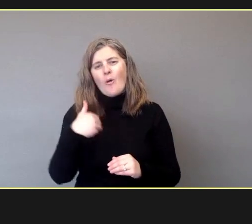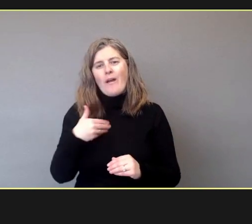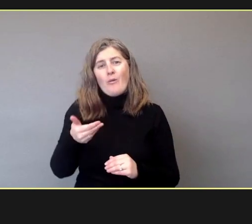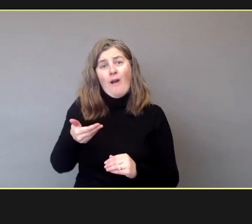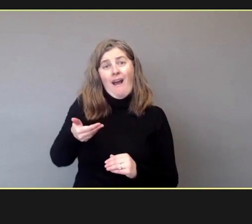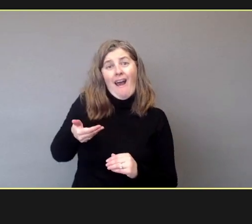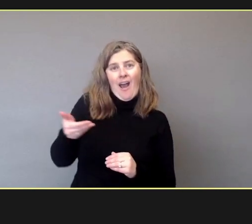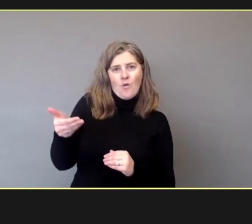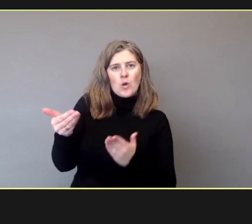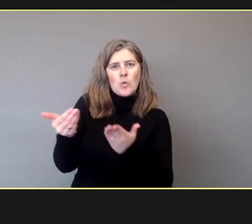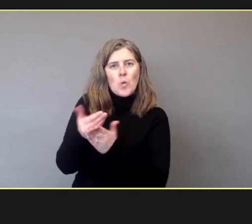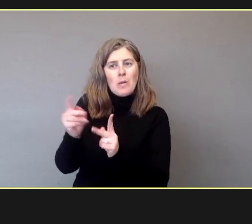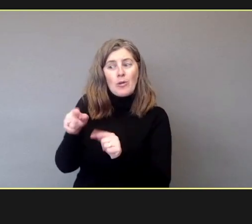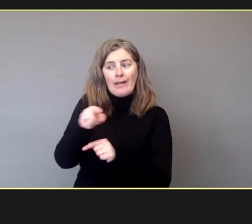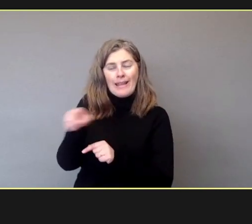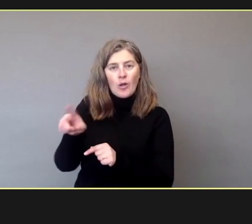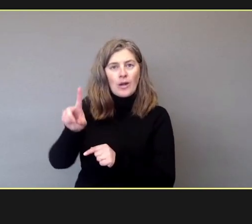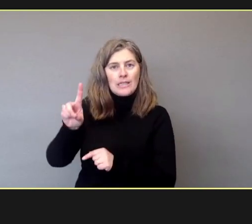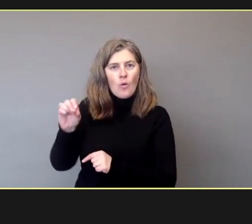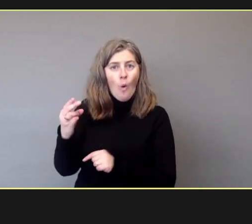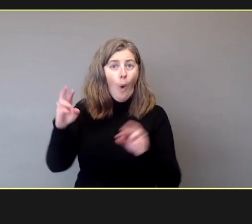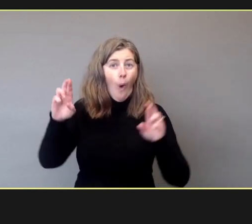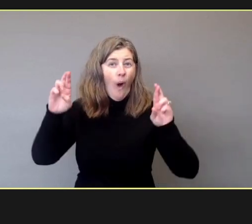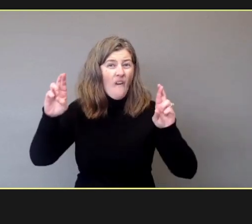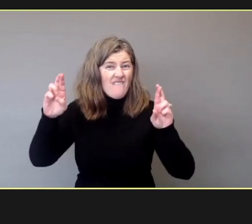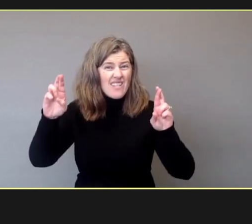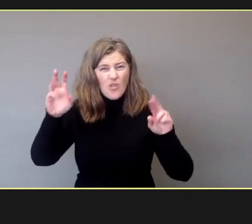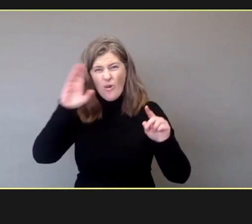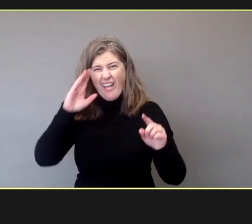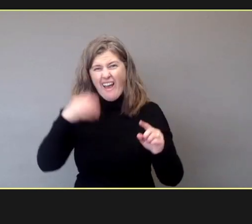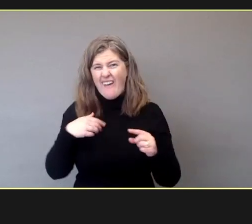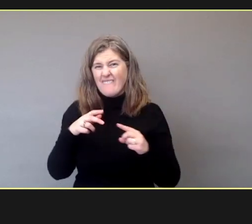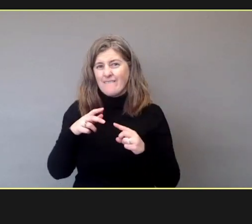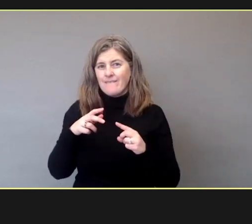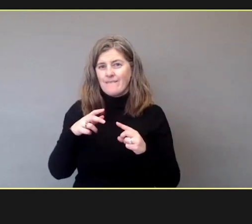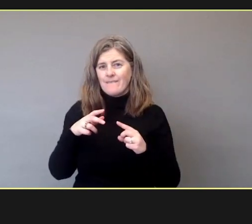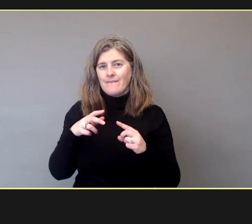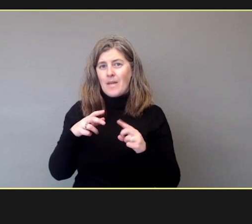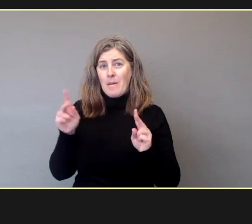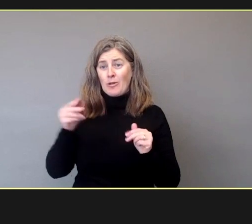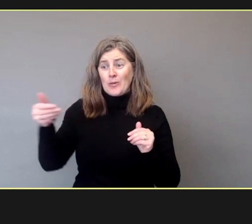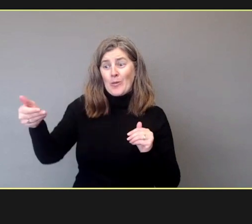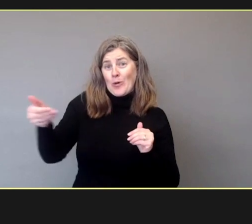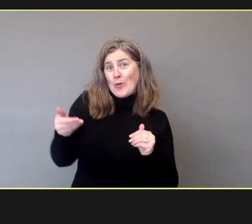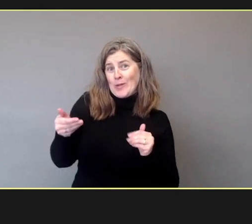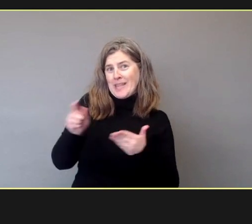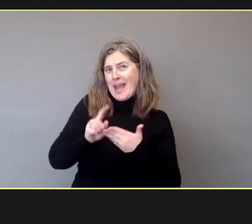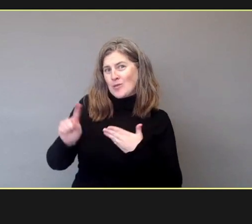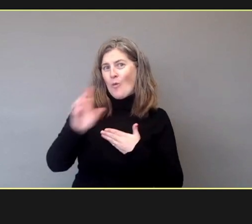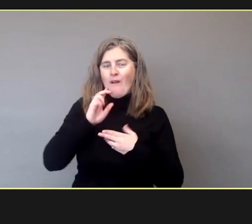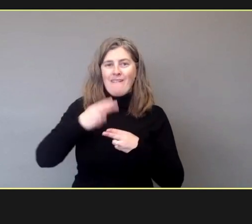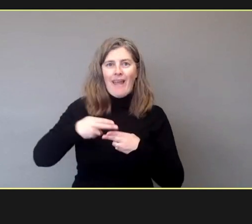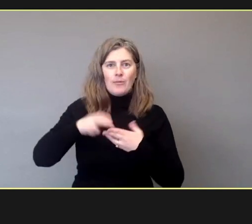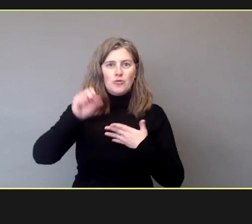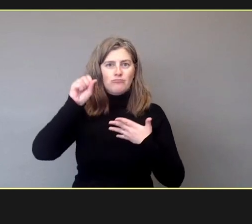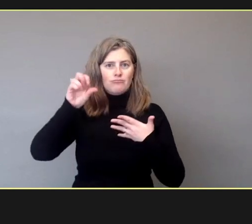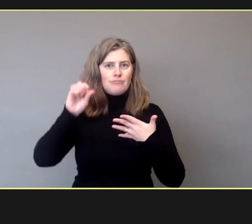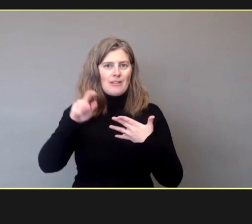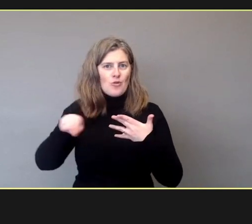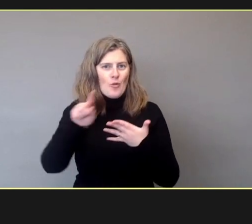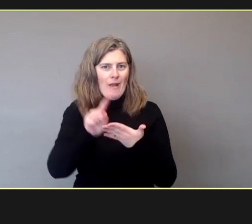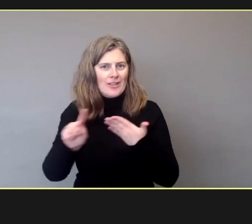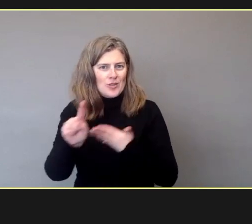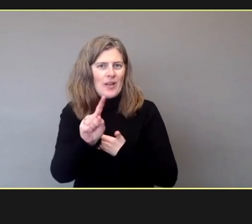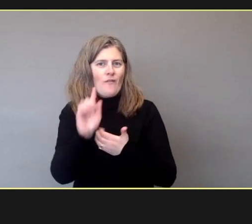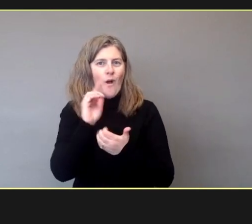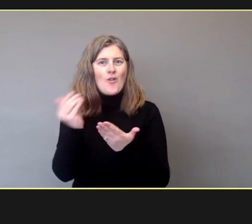at DOH. I'm hoping I'll have either people to introduce to you next week or names to give you next week of a